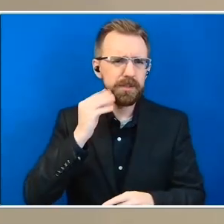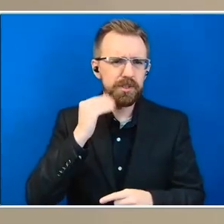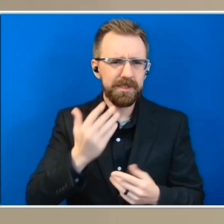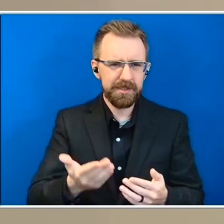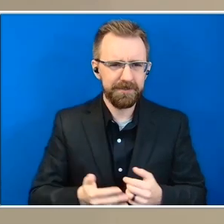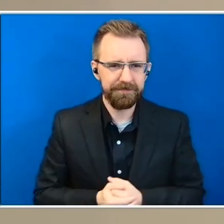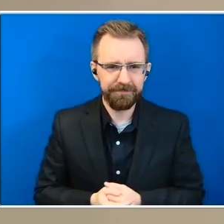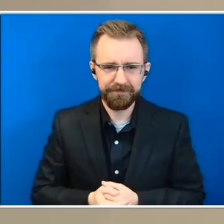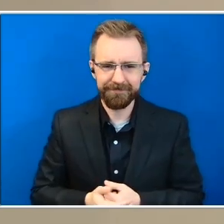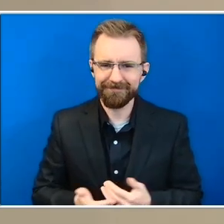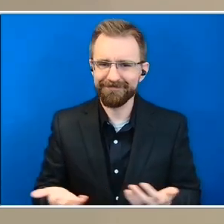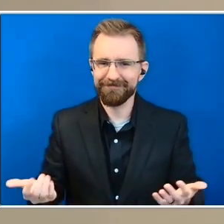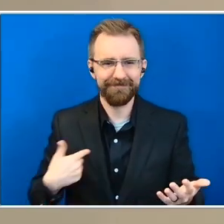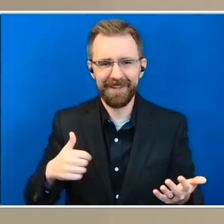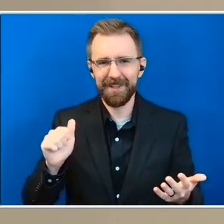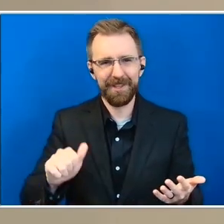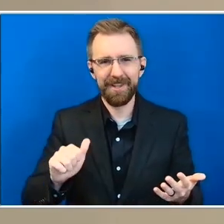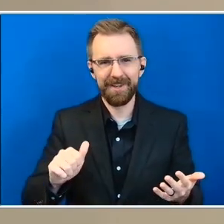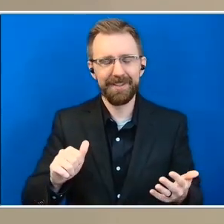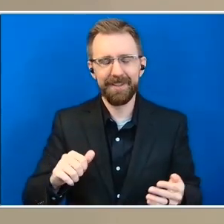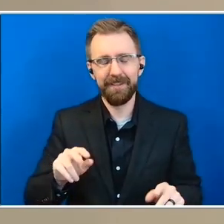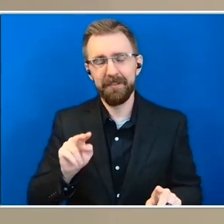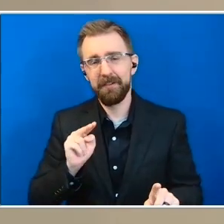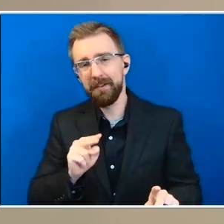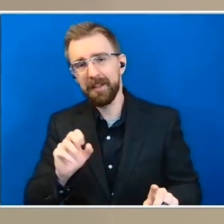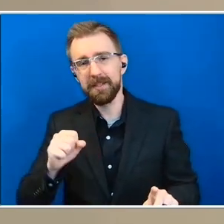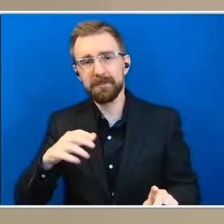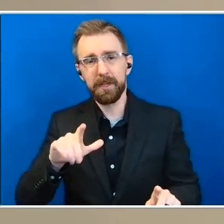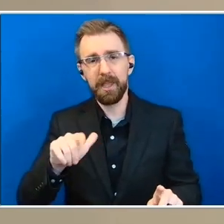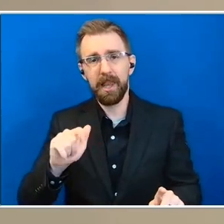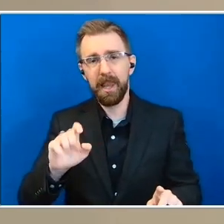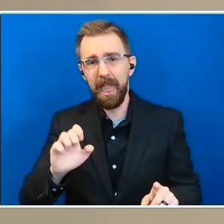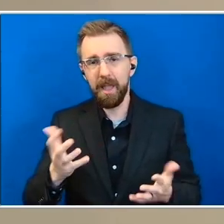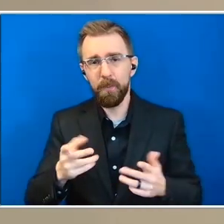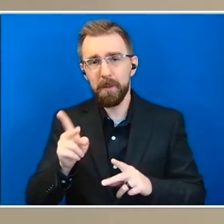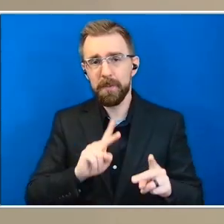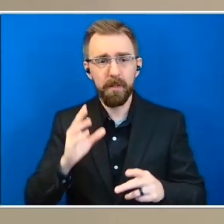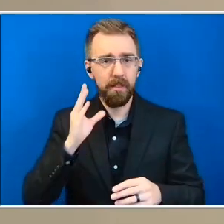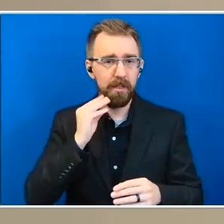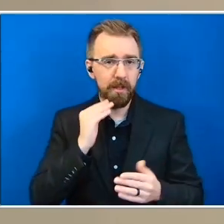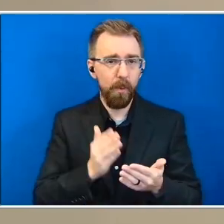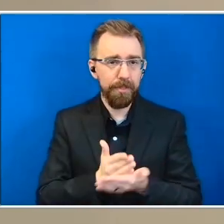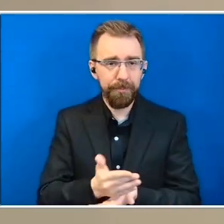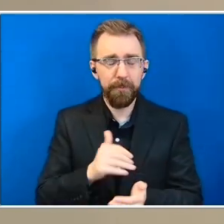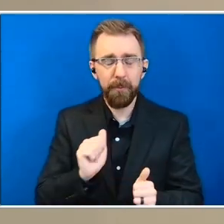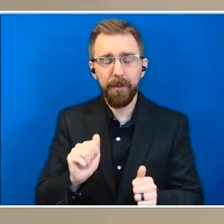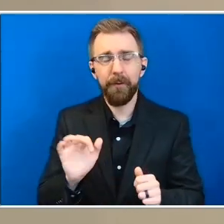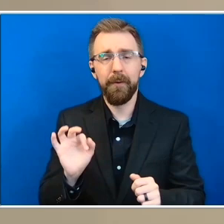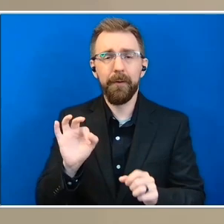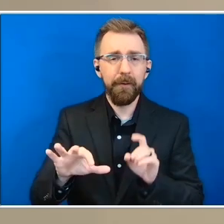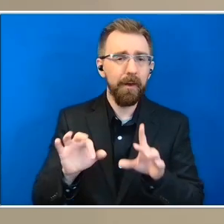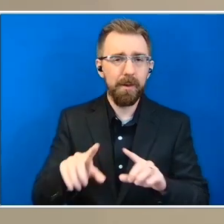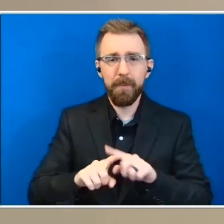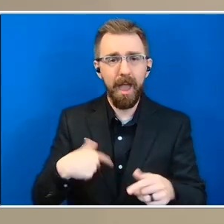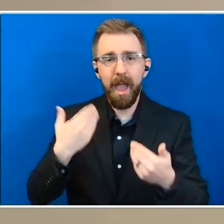I could kind of speculate what people are going through, not